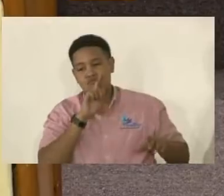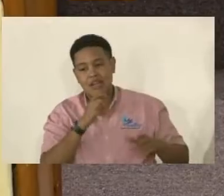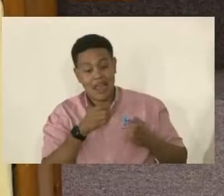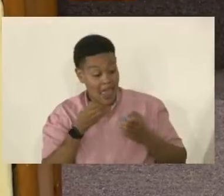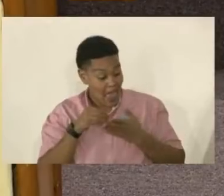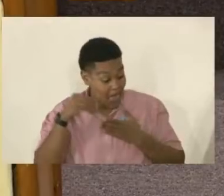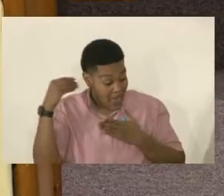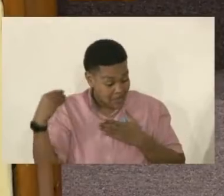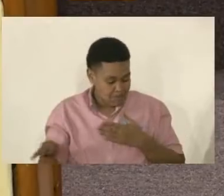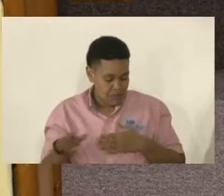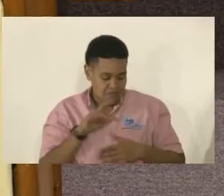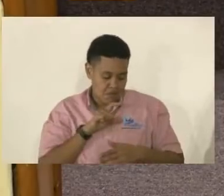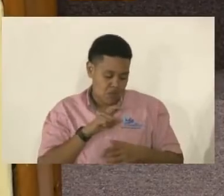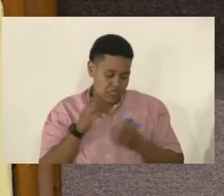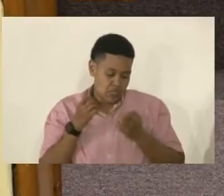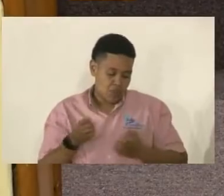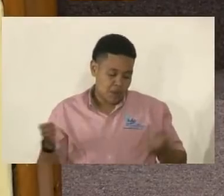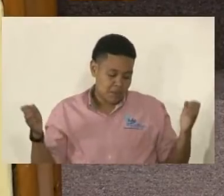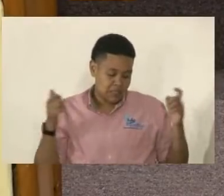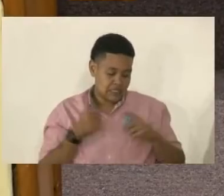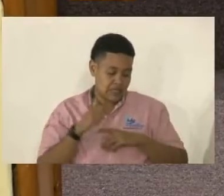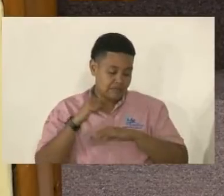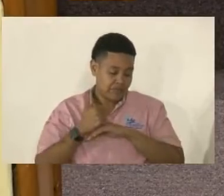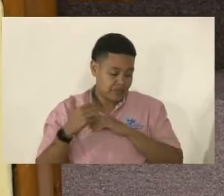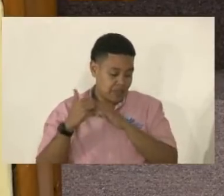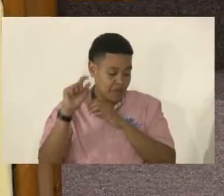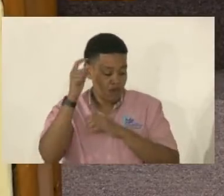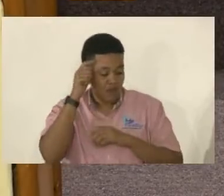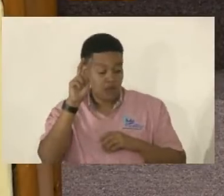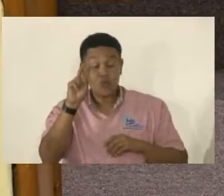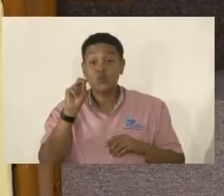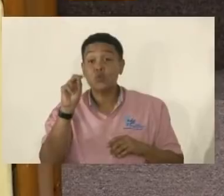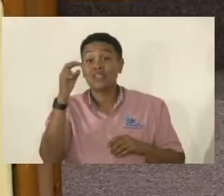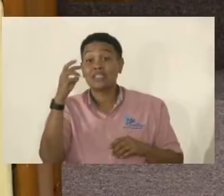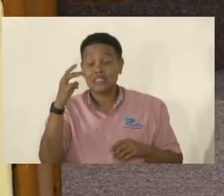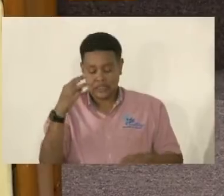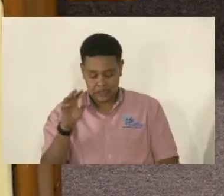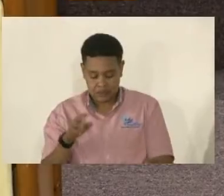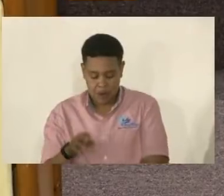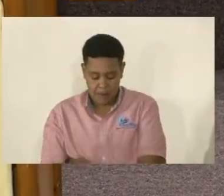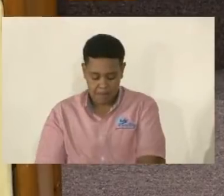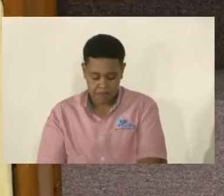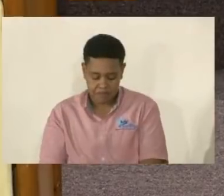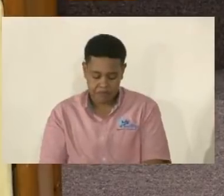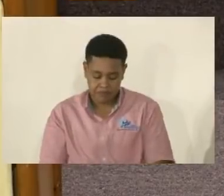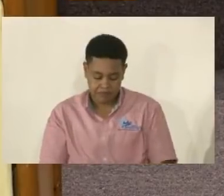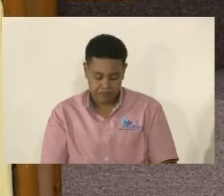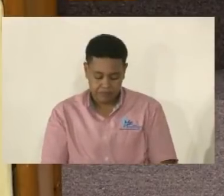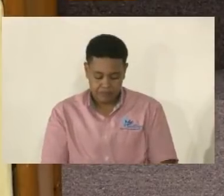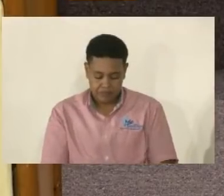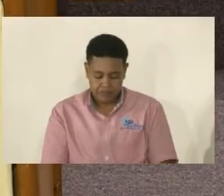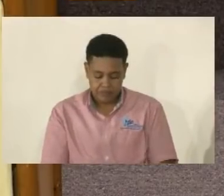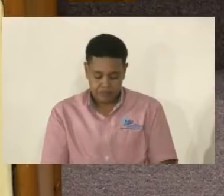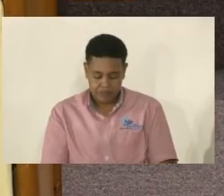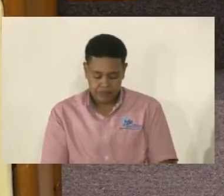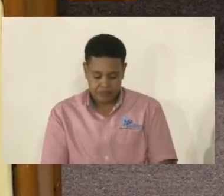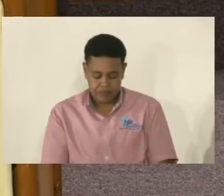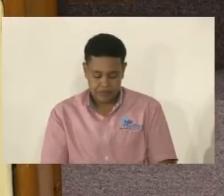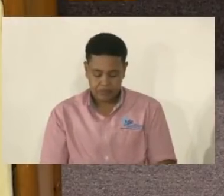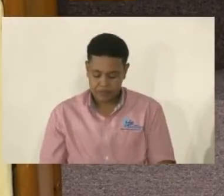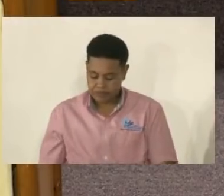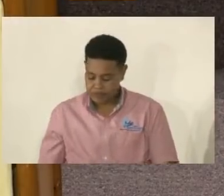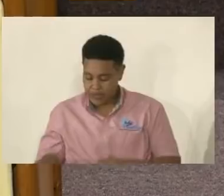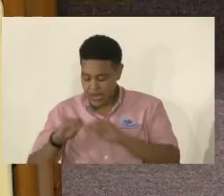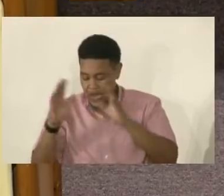Upon forming government in 2016, it was clear that what we require for our border